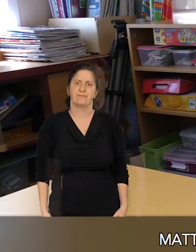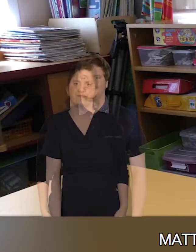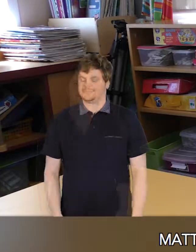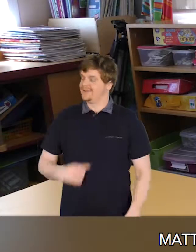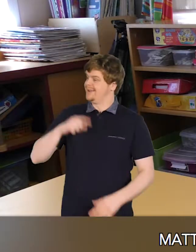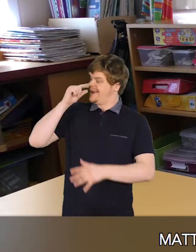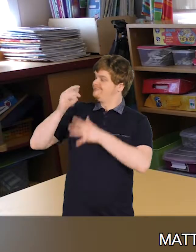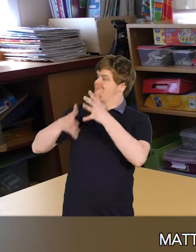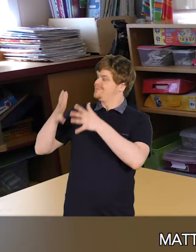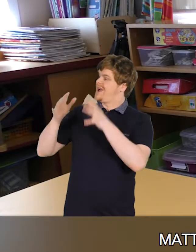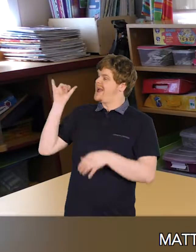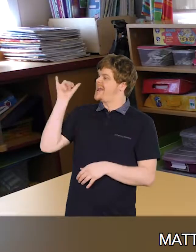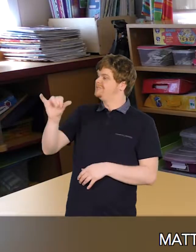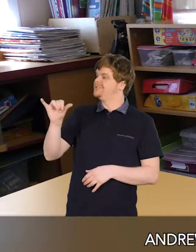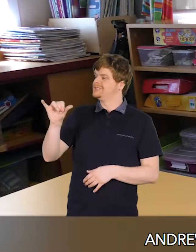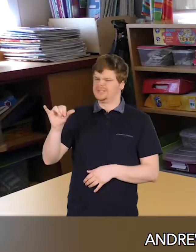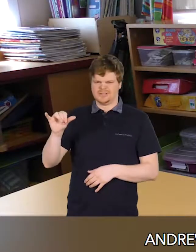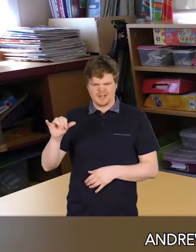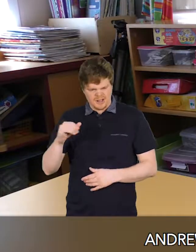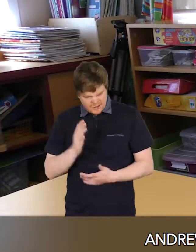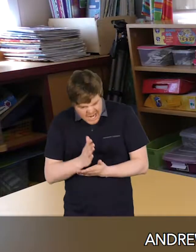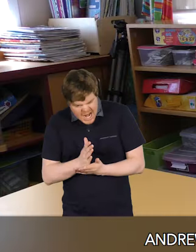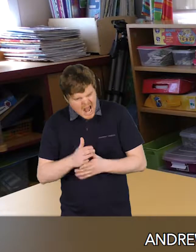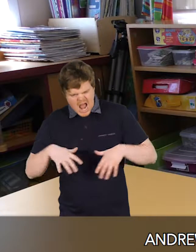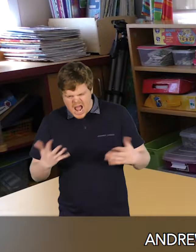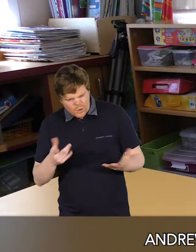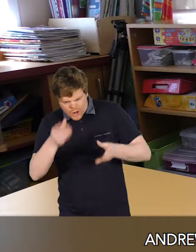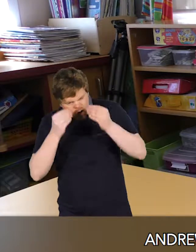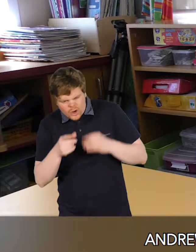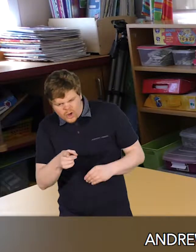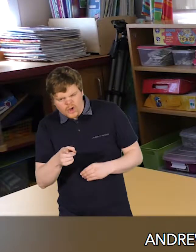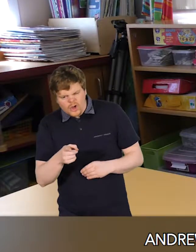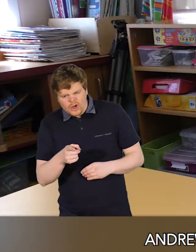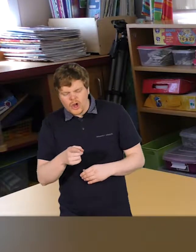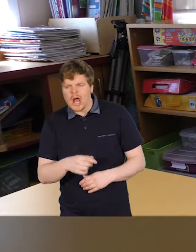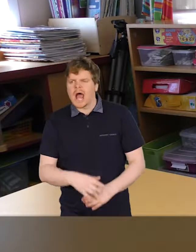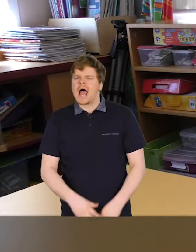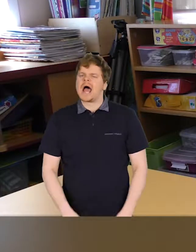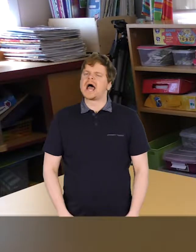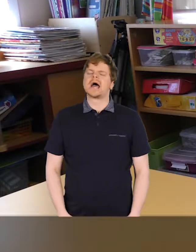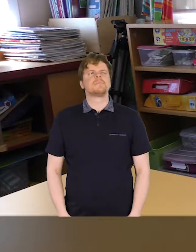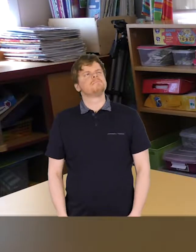Yeah. I can sign language to Andre. Really? Yeah. And how did you learn to sign?